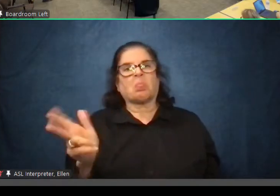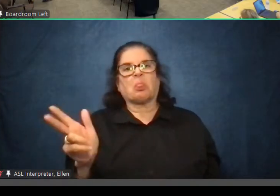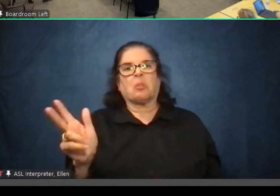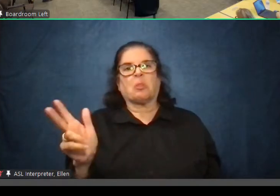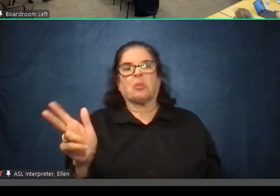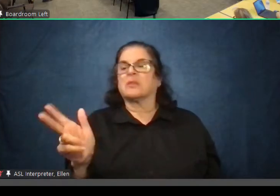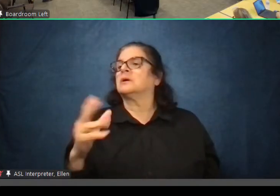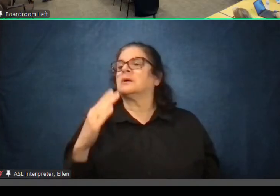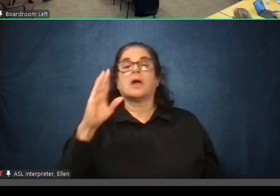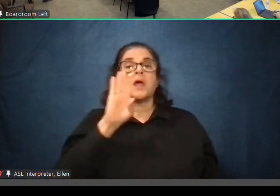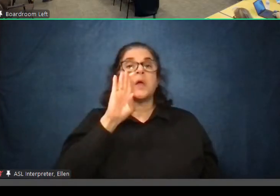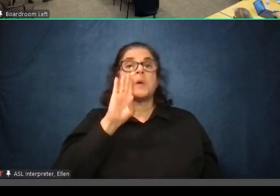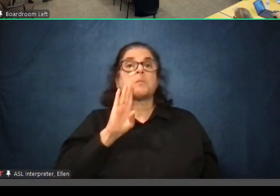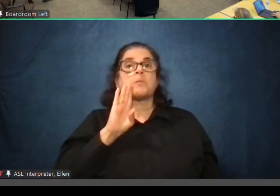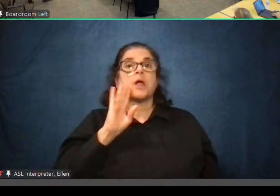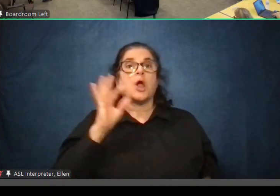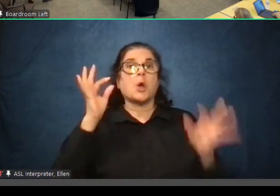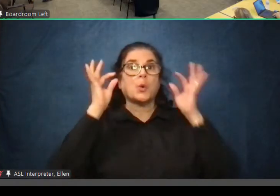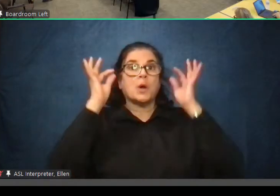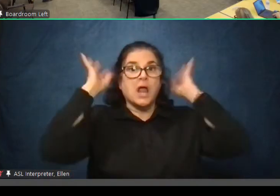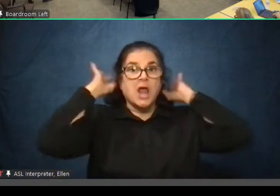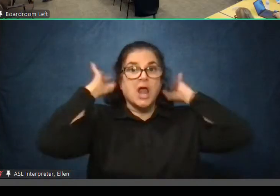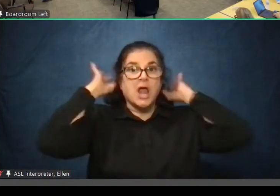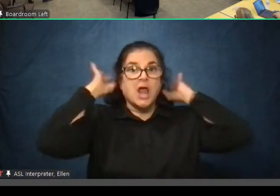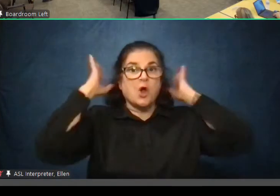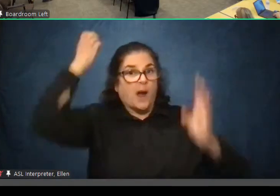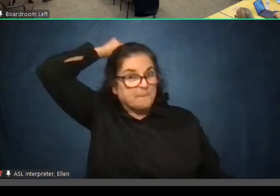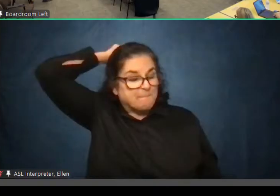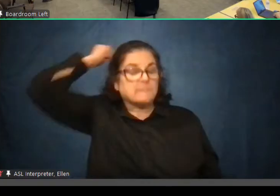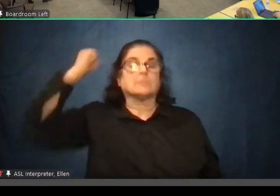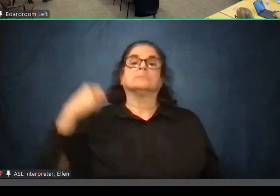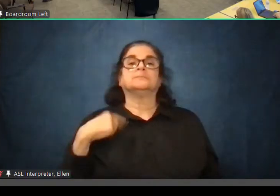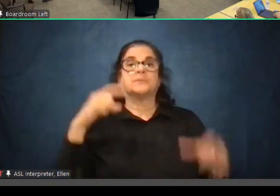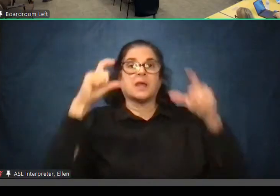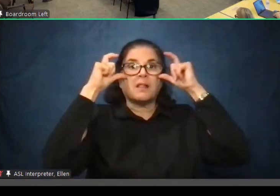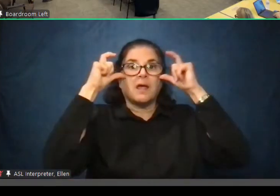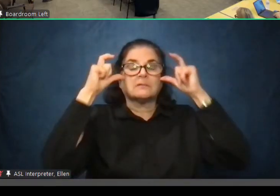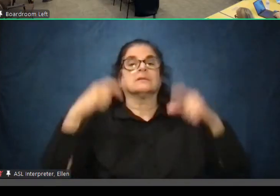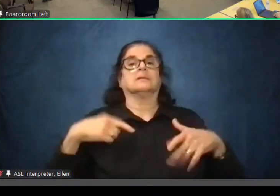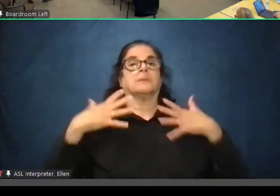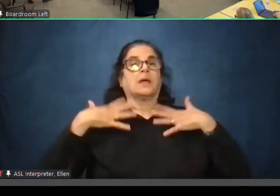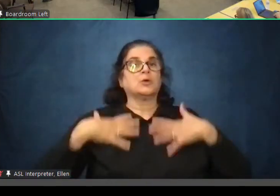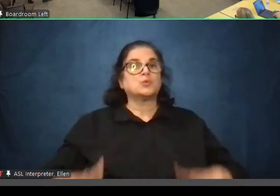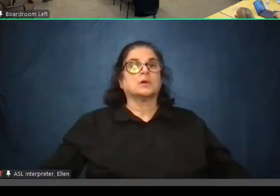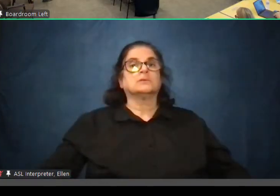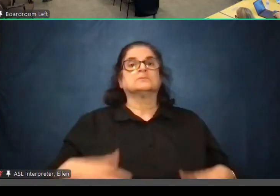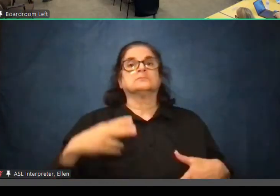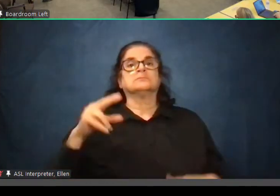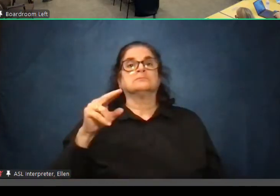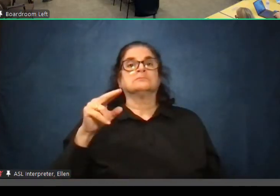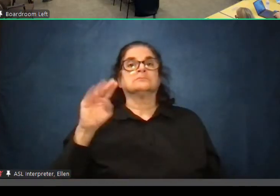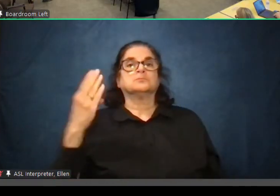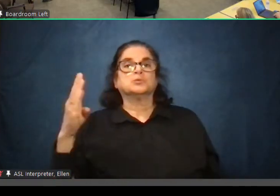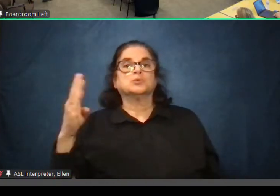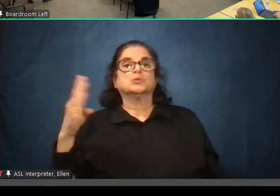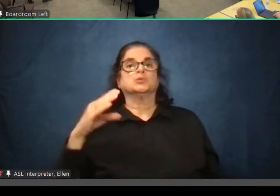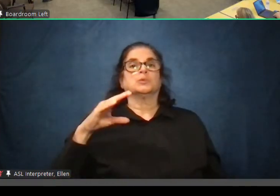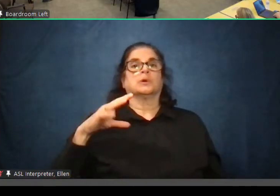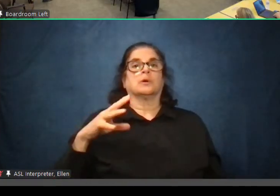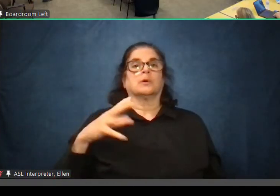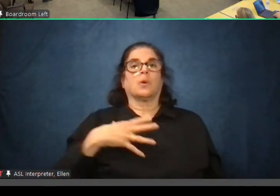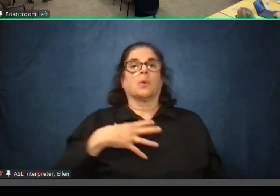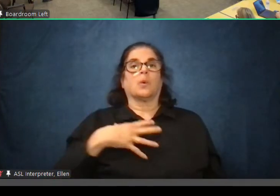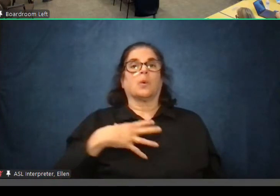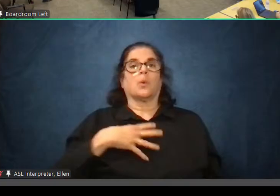I have glasses. I'm wearing a navy and white polka dot dress, and I'm the senior policy analyst from Access